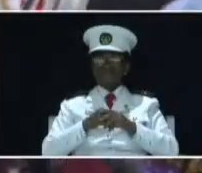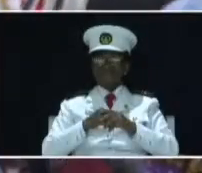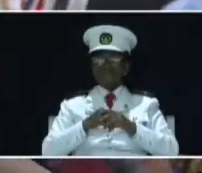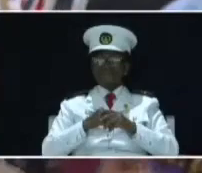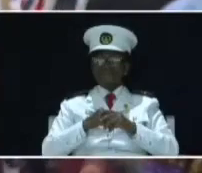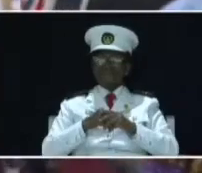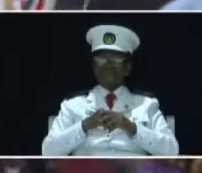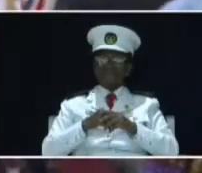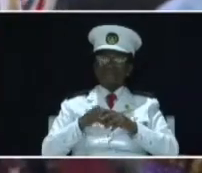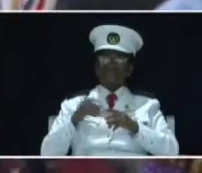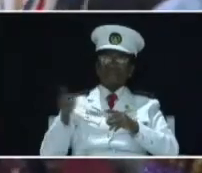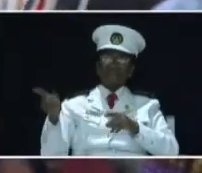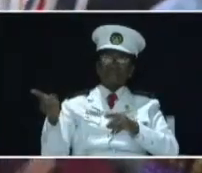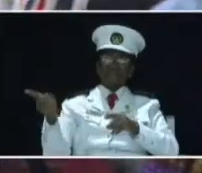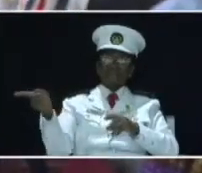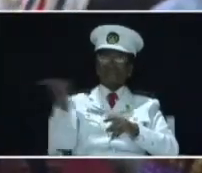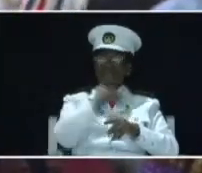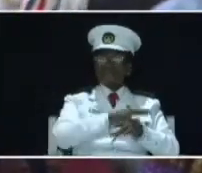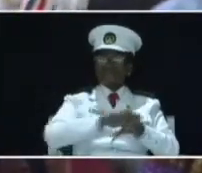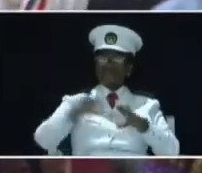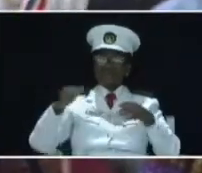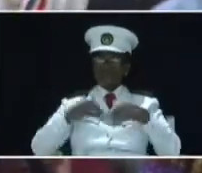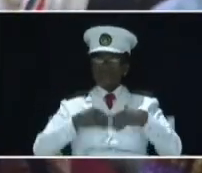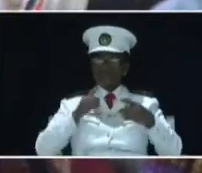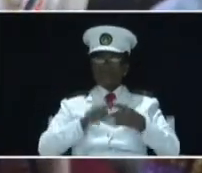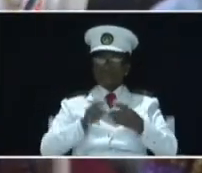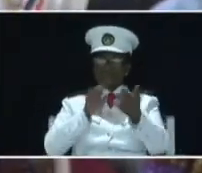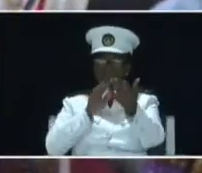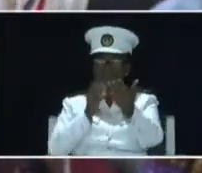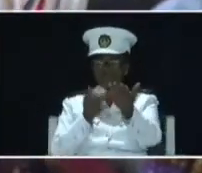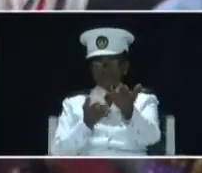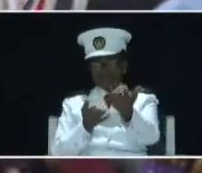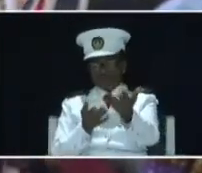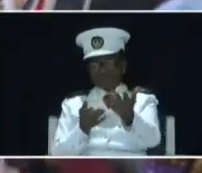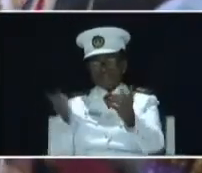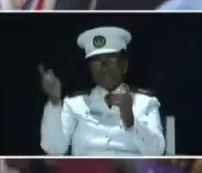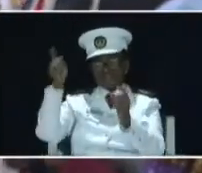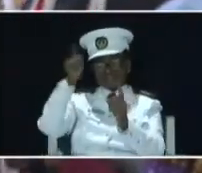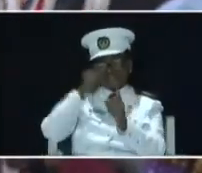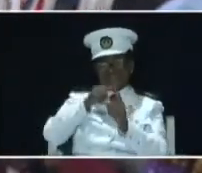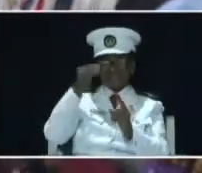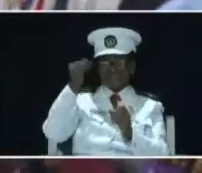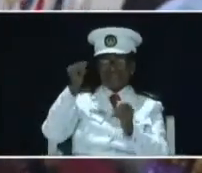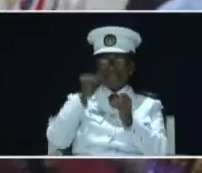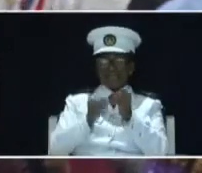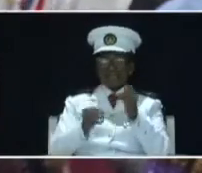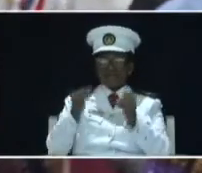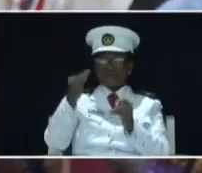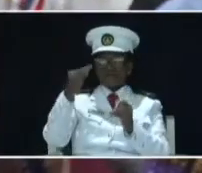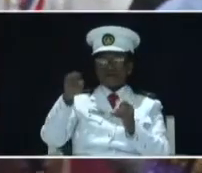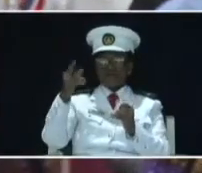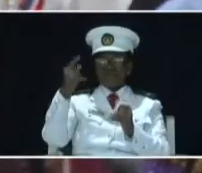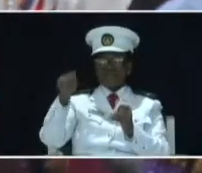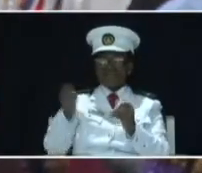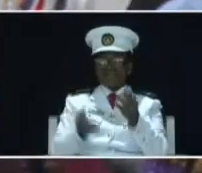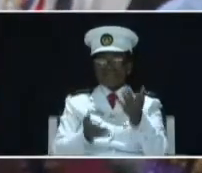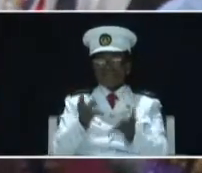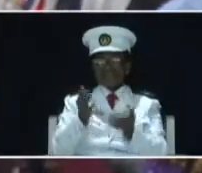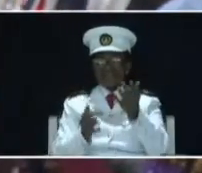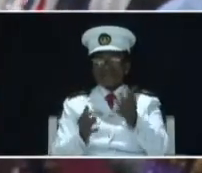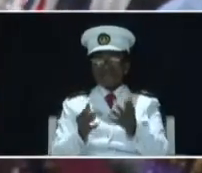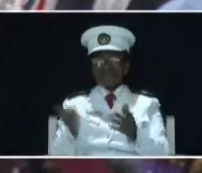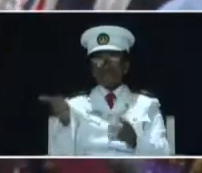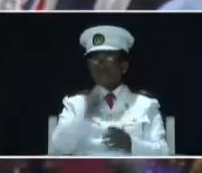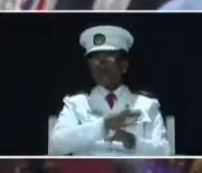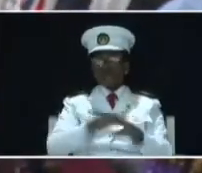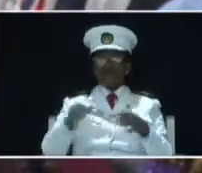you don't have to wait till the end of the service. You don't have to wait till maybe God will mention your